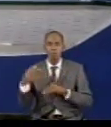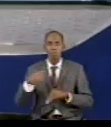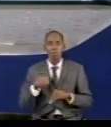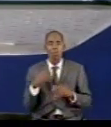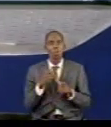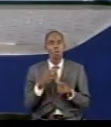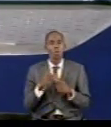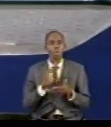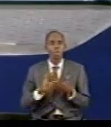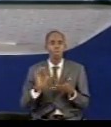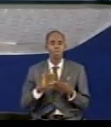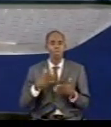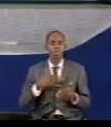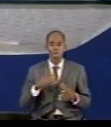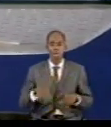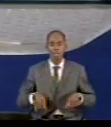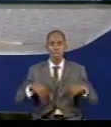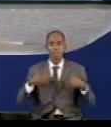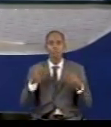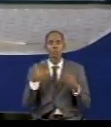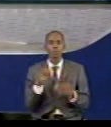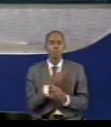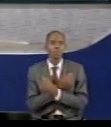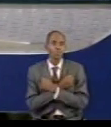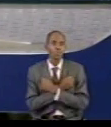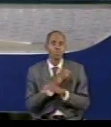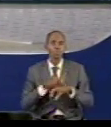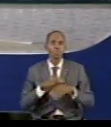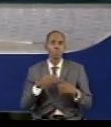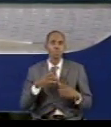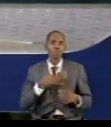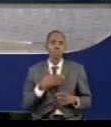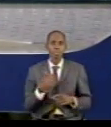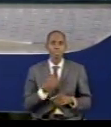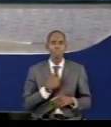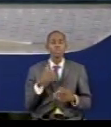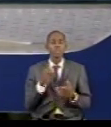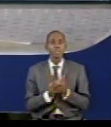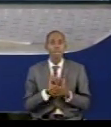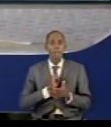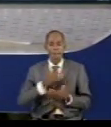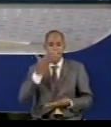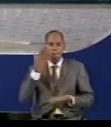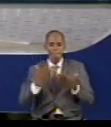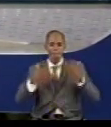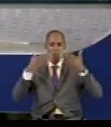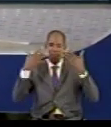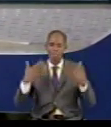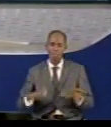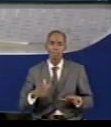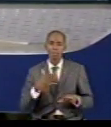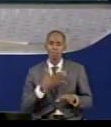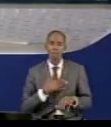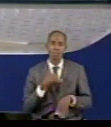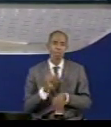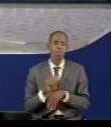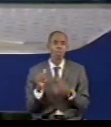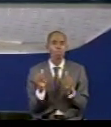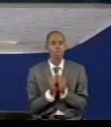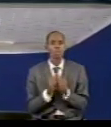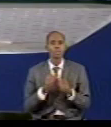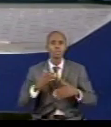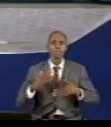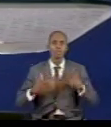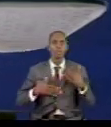life dear unto myself, so that I might finish my course with joy, and